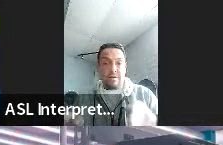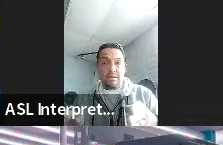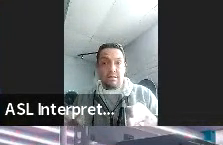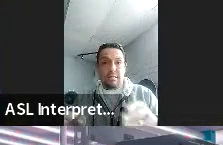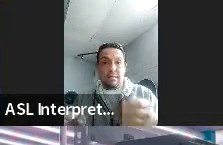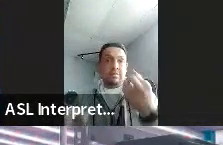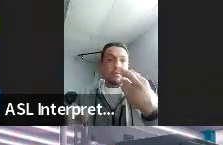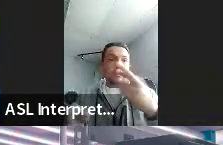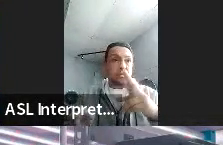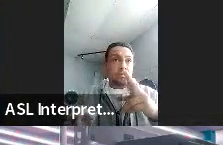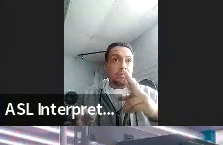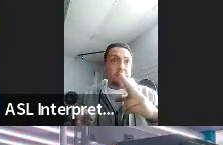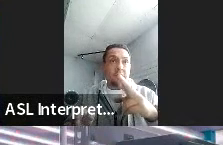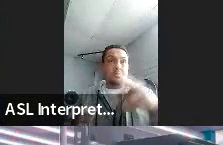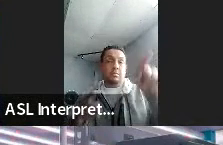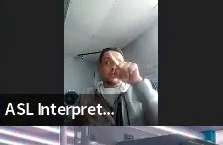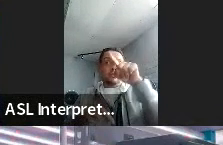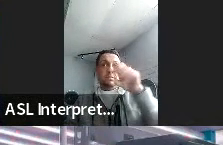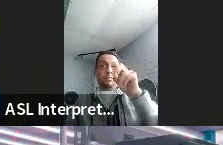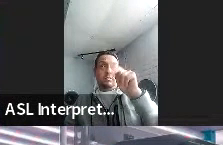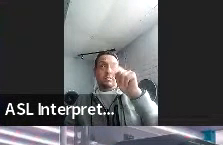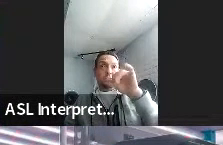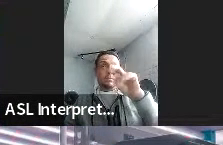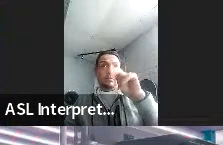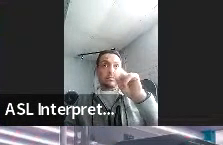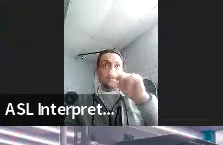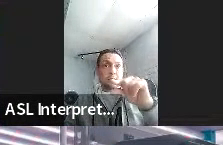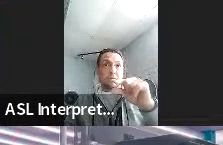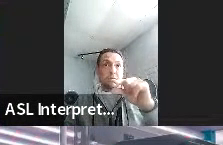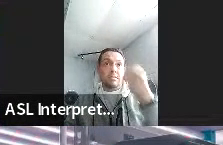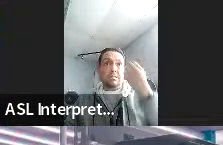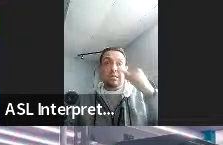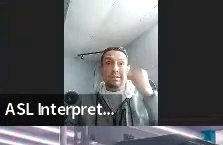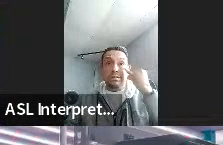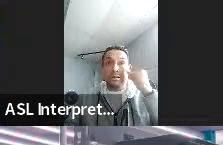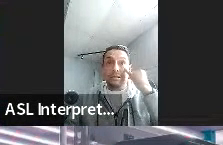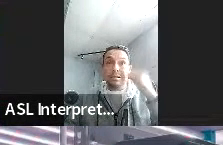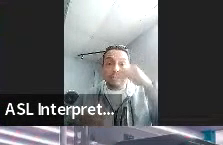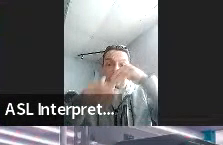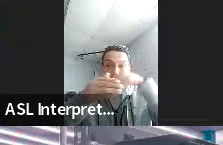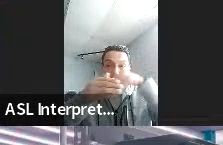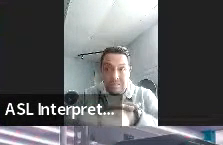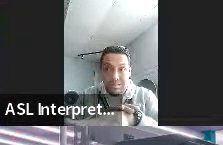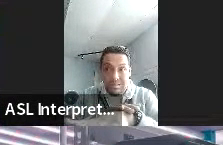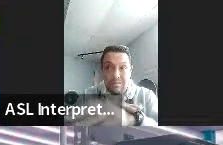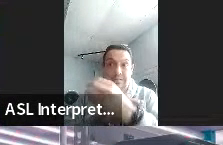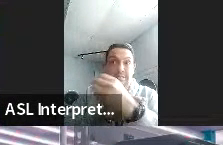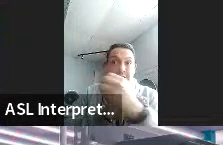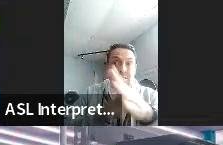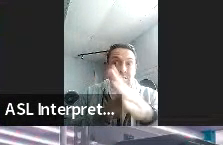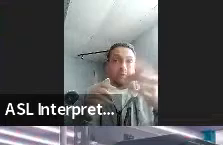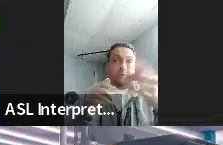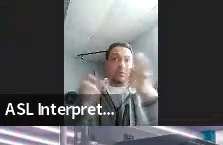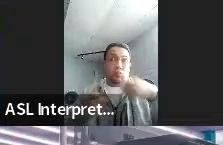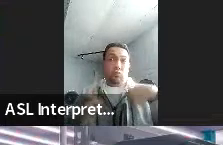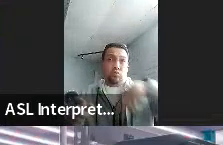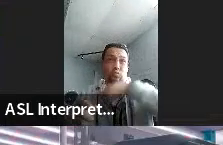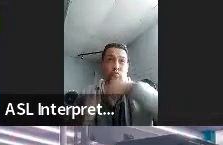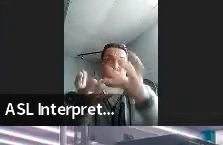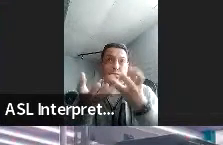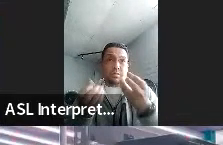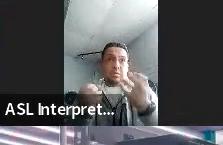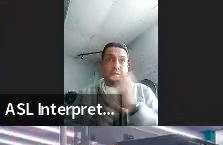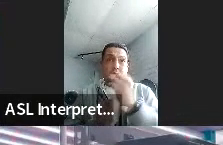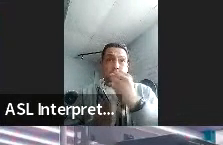zoning as to whether indoor agriculture is allowed in some commercial areas. So we want to clarify all this and say that if you're a florist or a